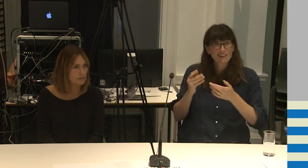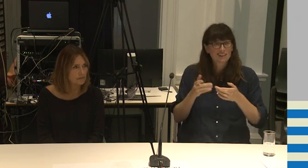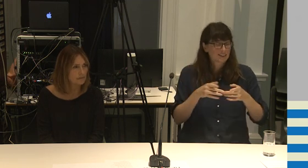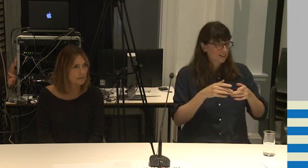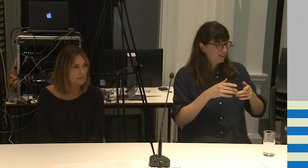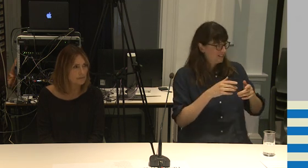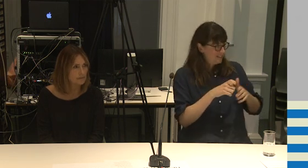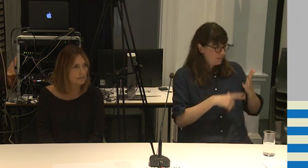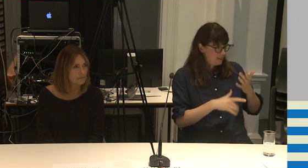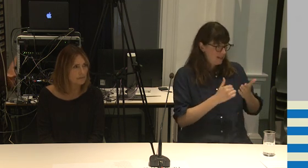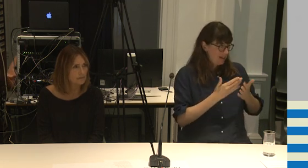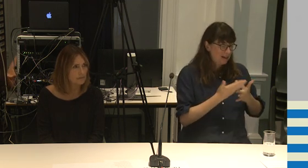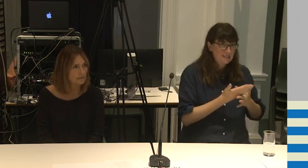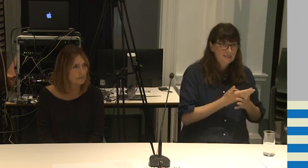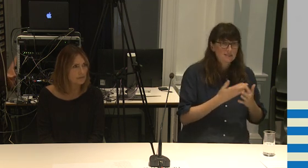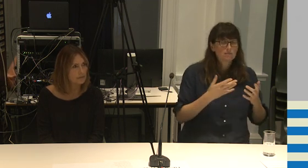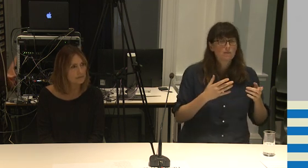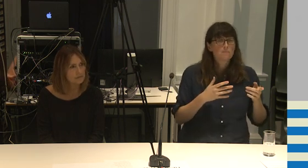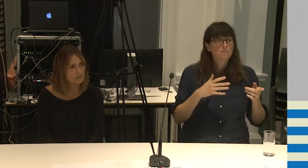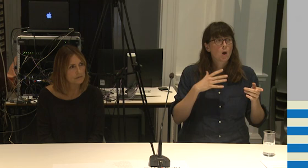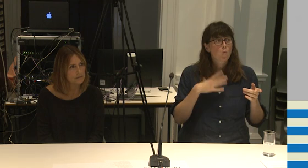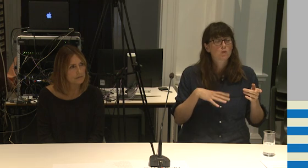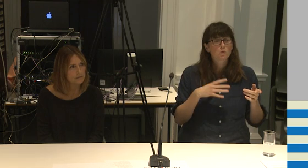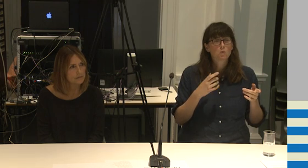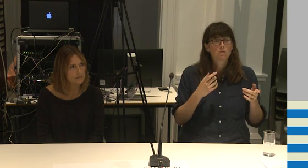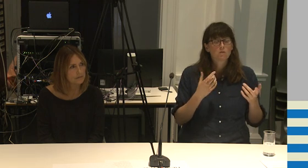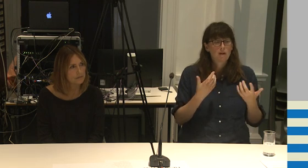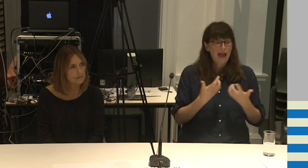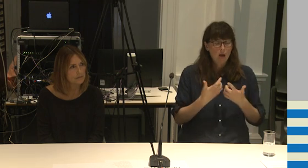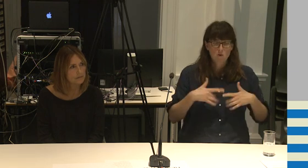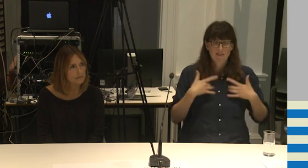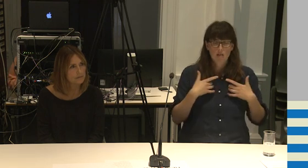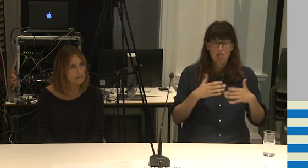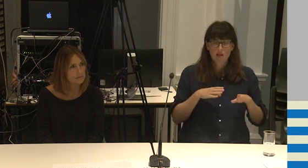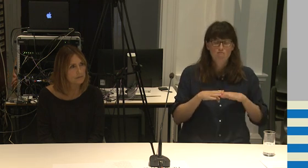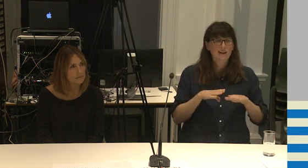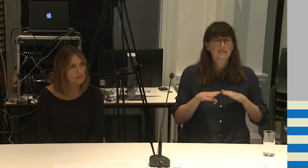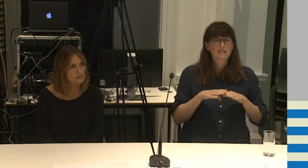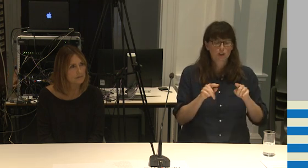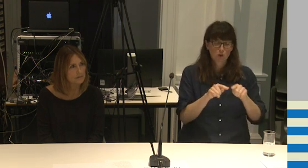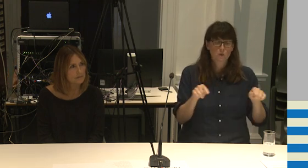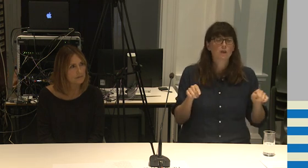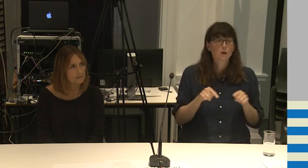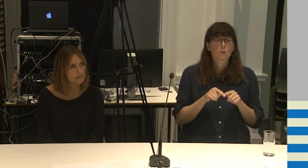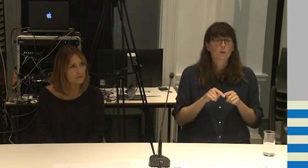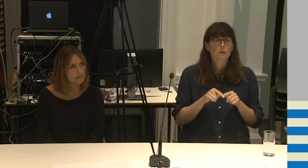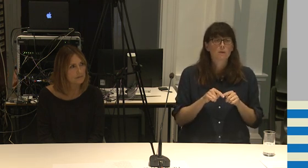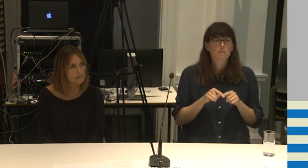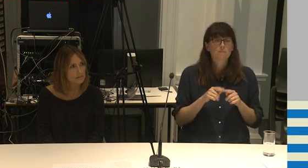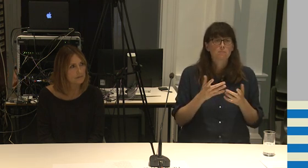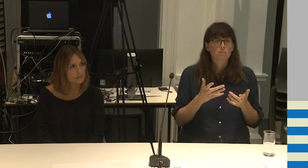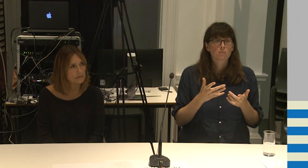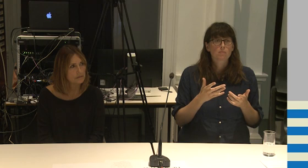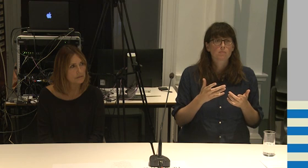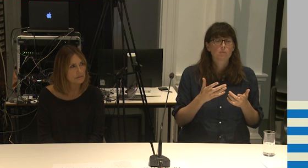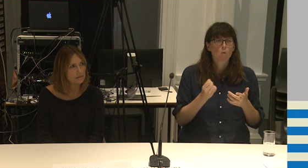it. And I wanted to ask how you found it going into practice and if there are